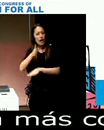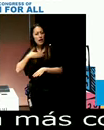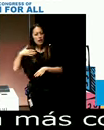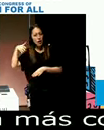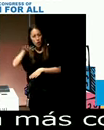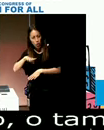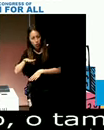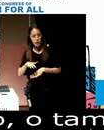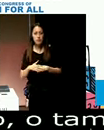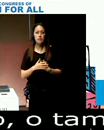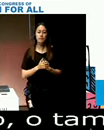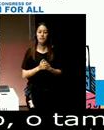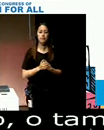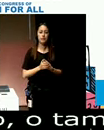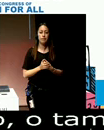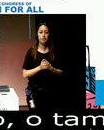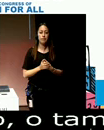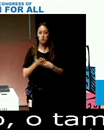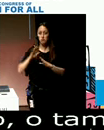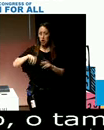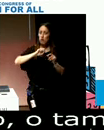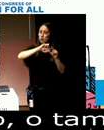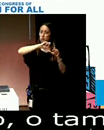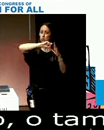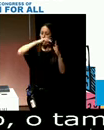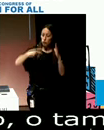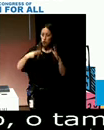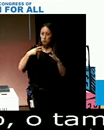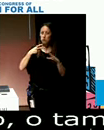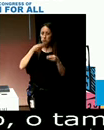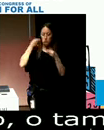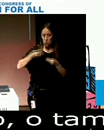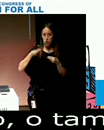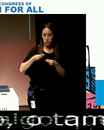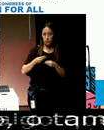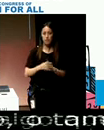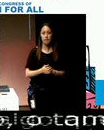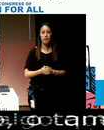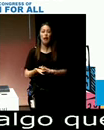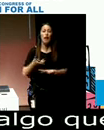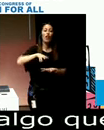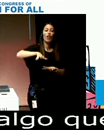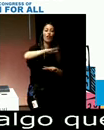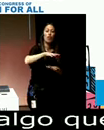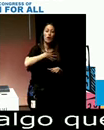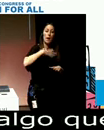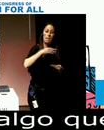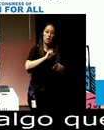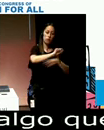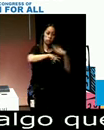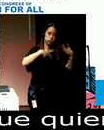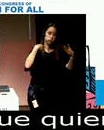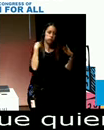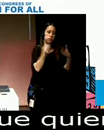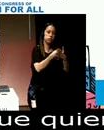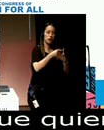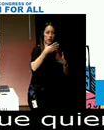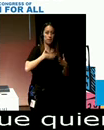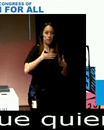All type of location can be registered on our website. So we have a list here. We have a